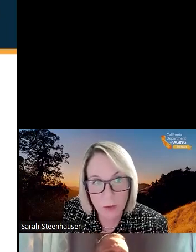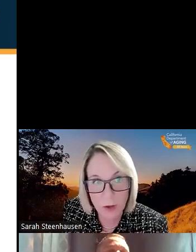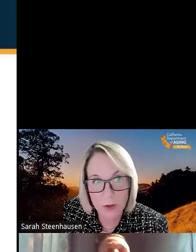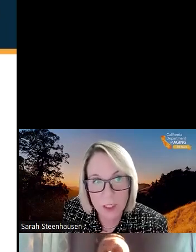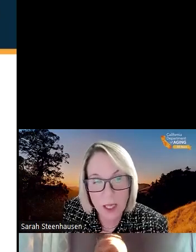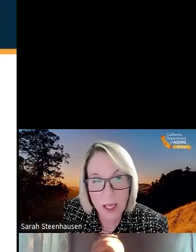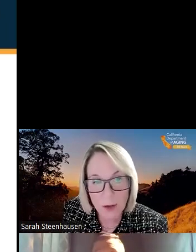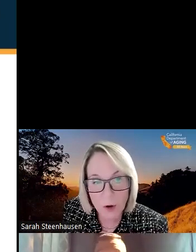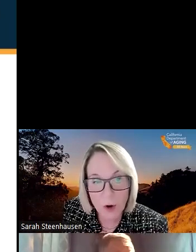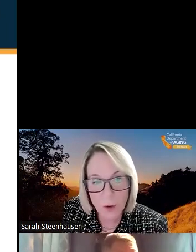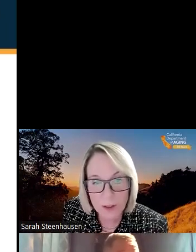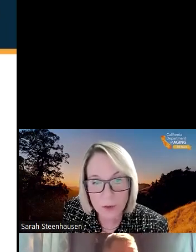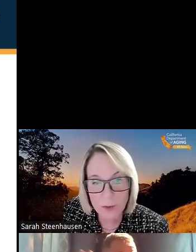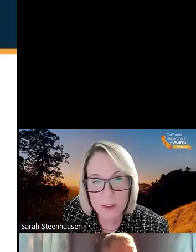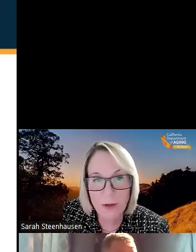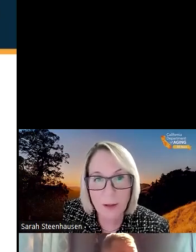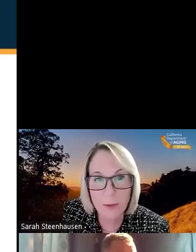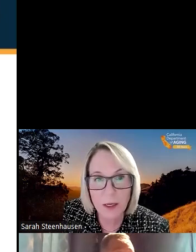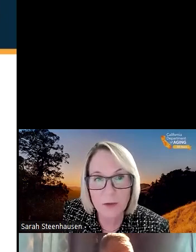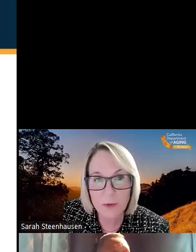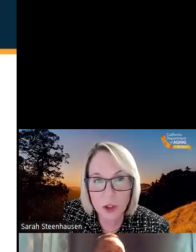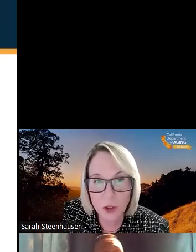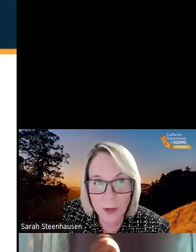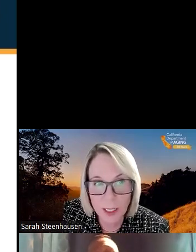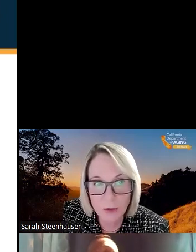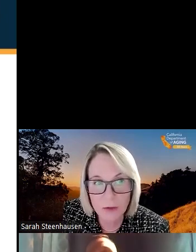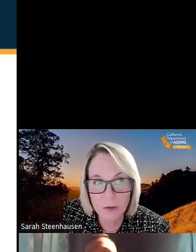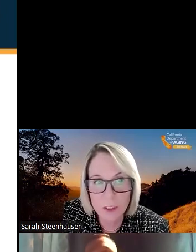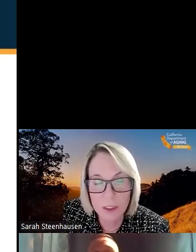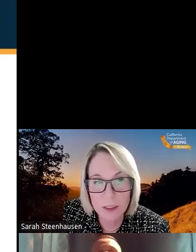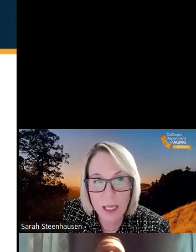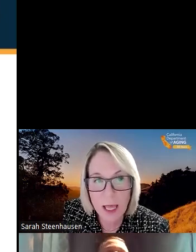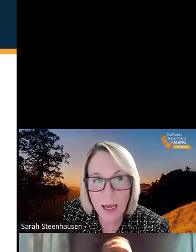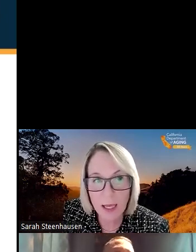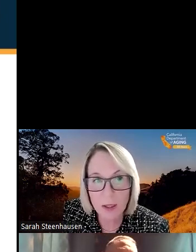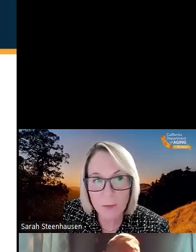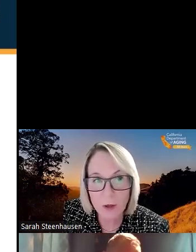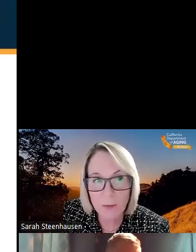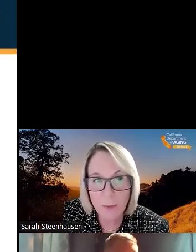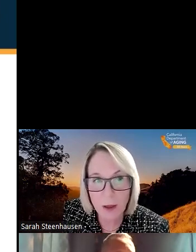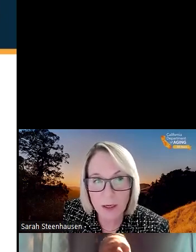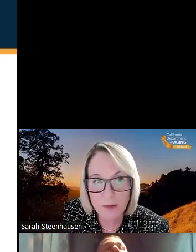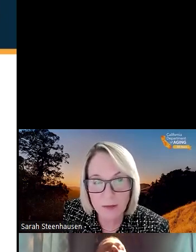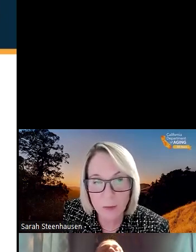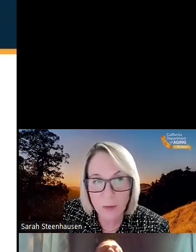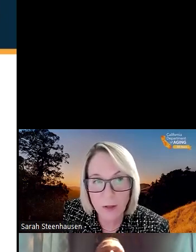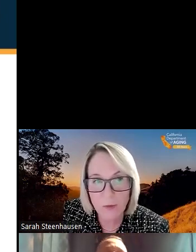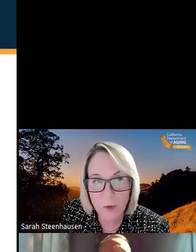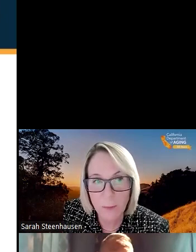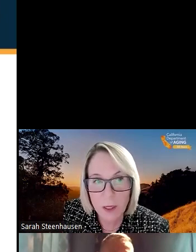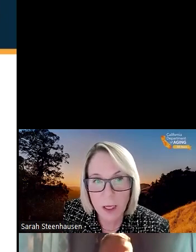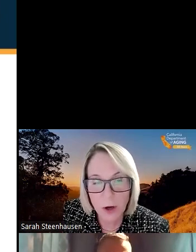from CalGrows. And we're going to be developing, kind of curating the resources and putting them in an